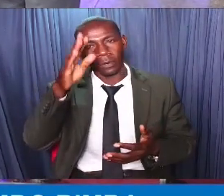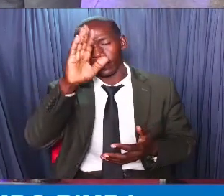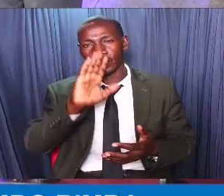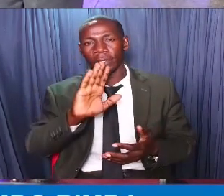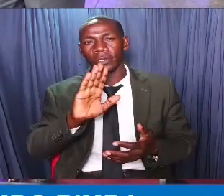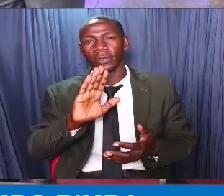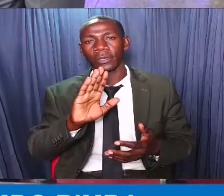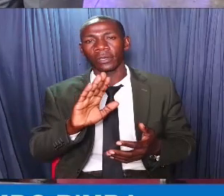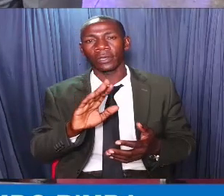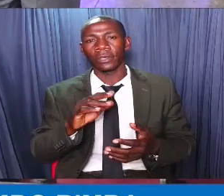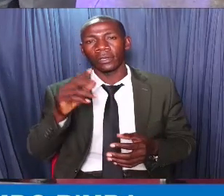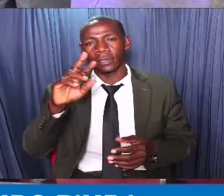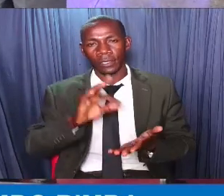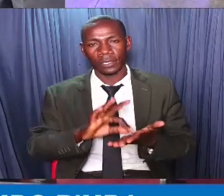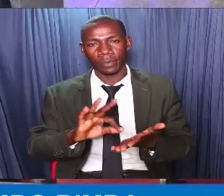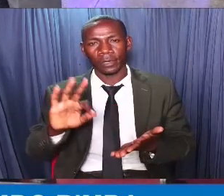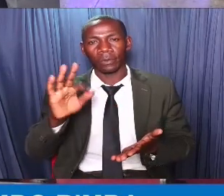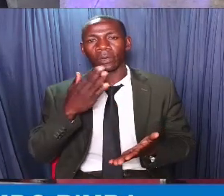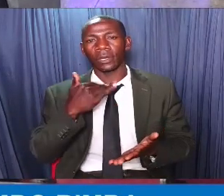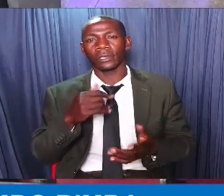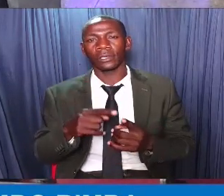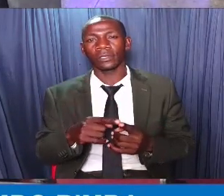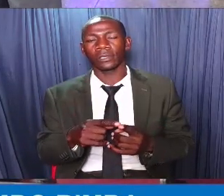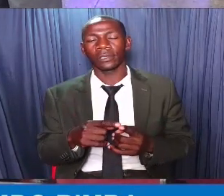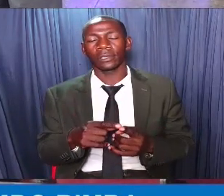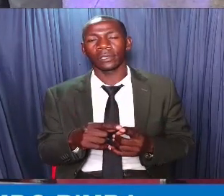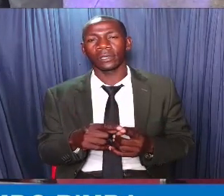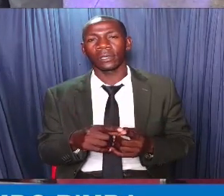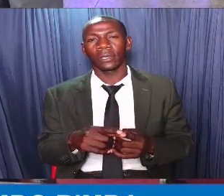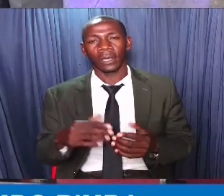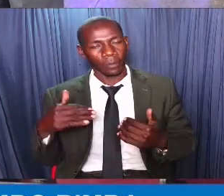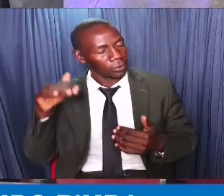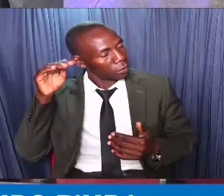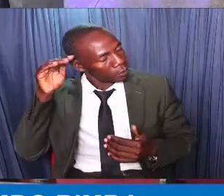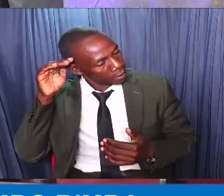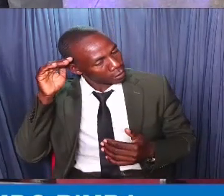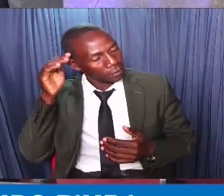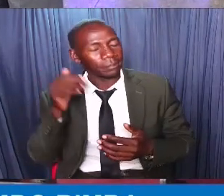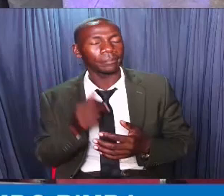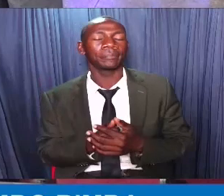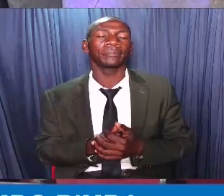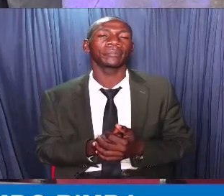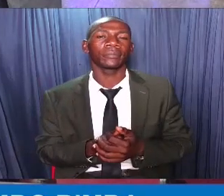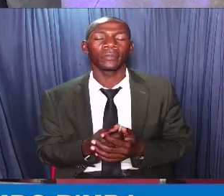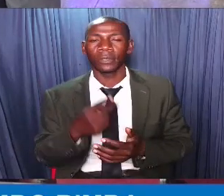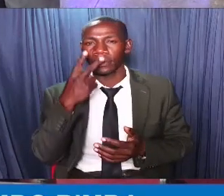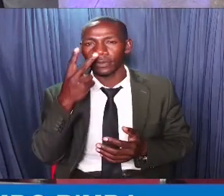God. Ndivyo Roho ametaka hivyo. That is how the Spirit has wanted. Na ujaliwe kutii. And be able to obey. Utaona uzima ndio huu. You'll see